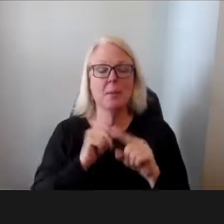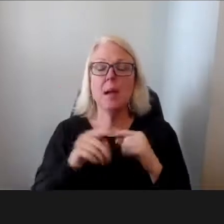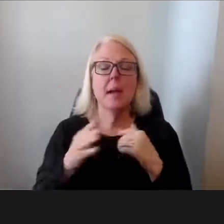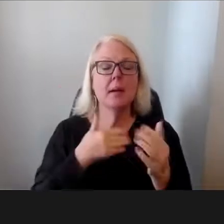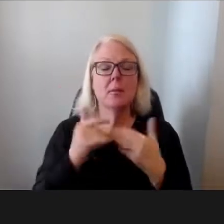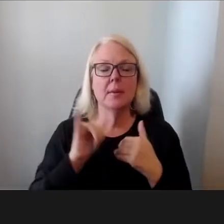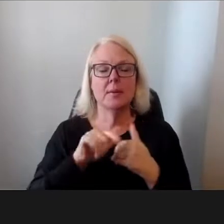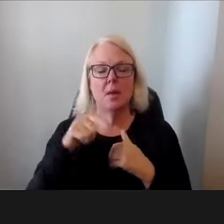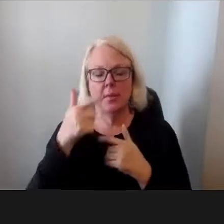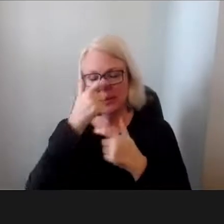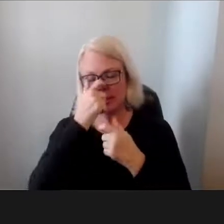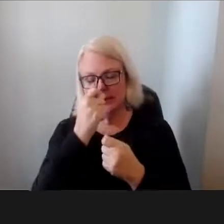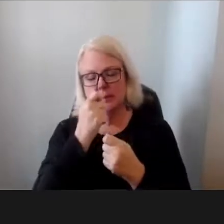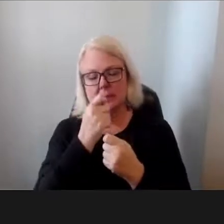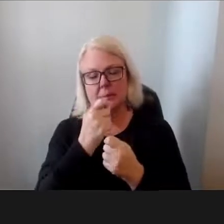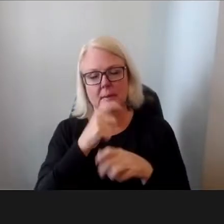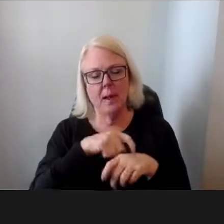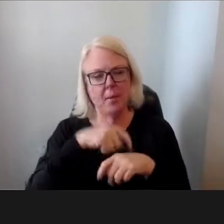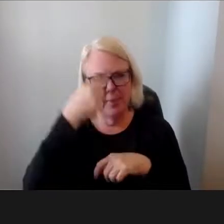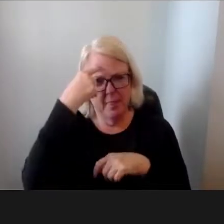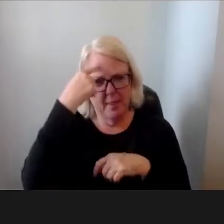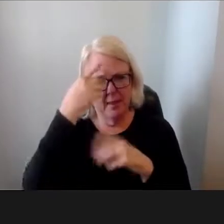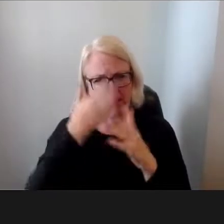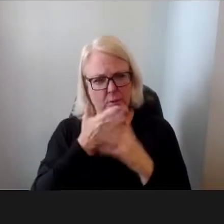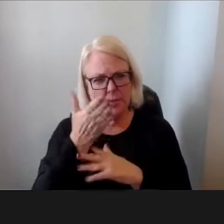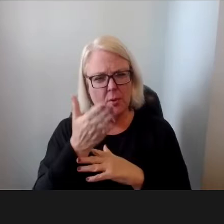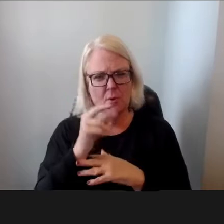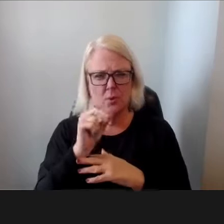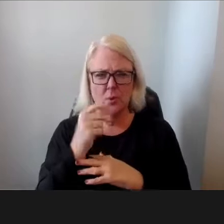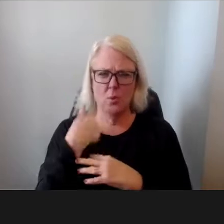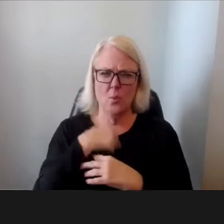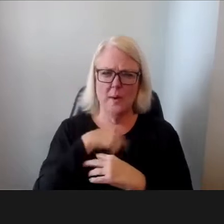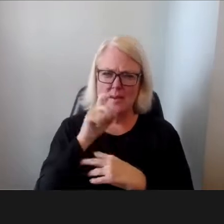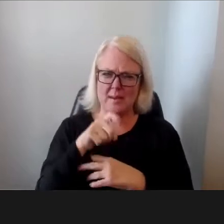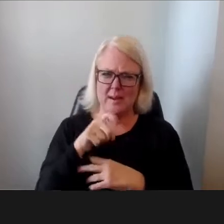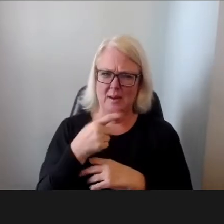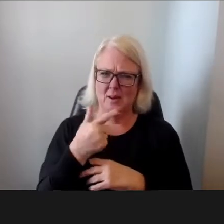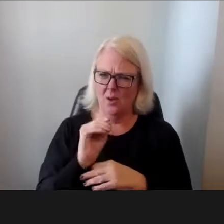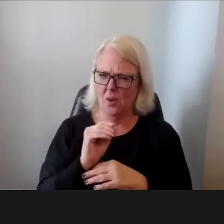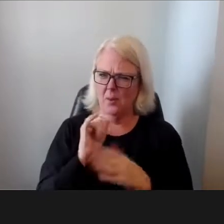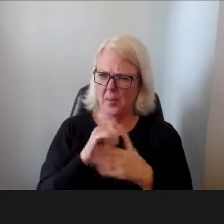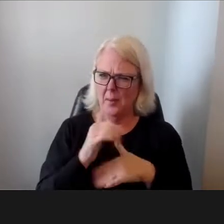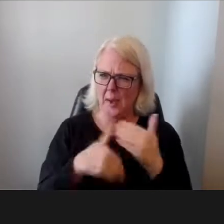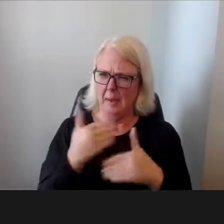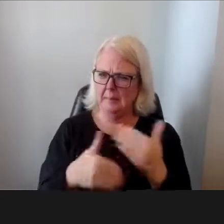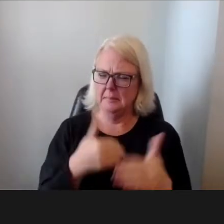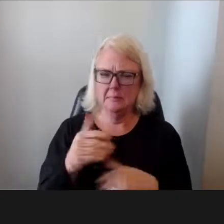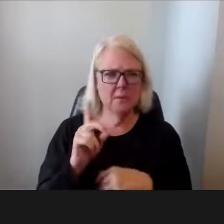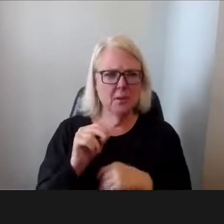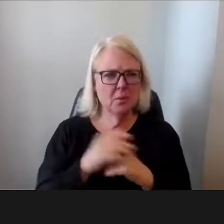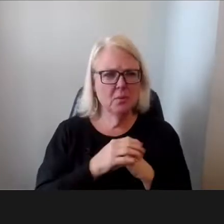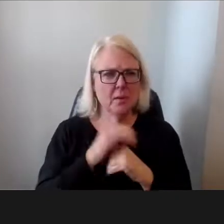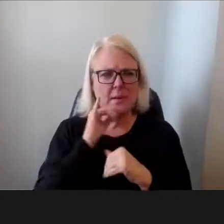another interesting moment to think through. Do we need to be going at the pace that we are? Is there a way that we could think